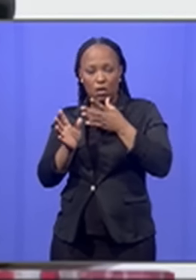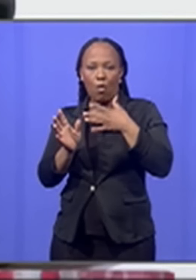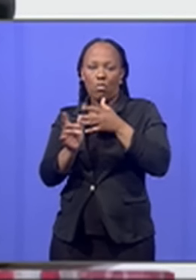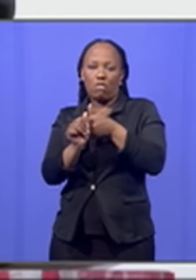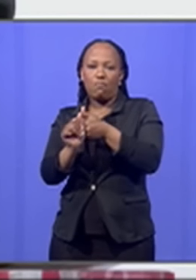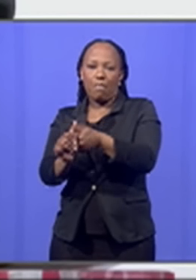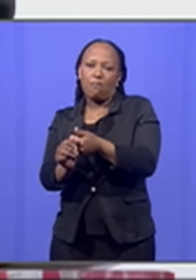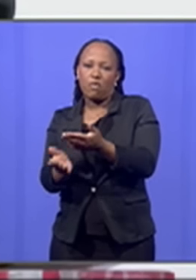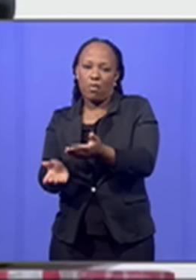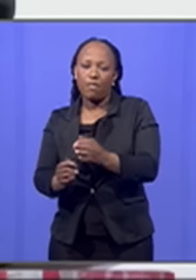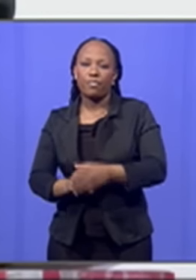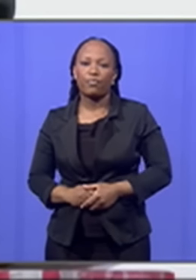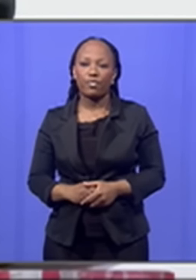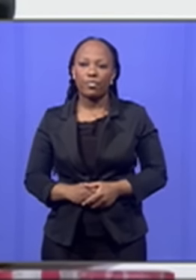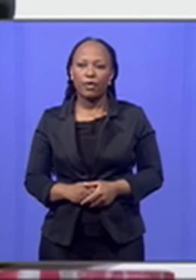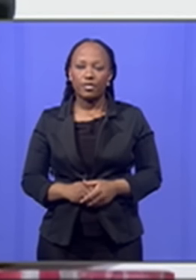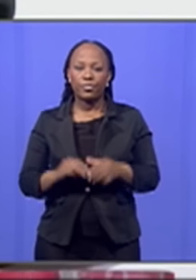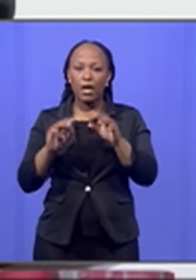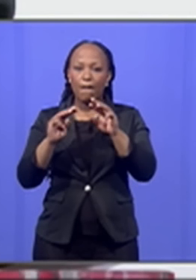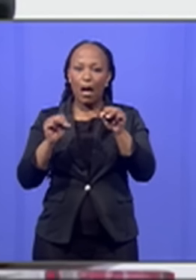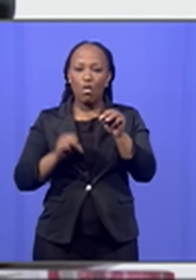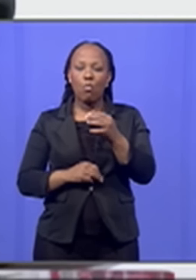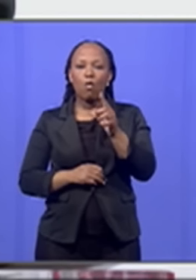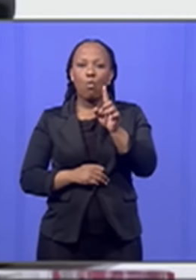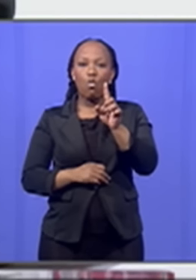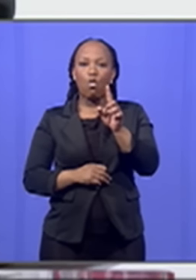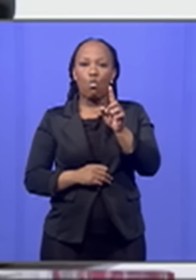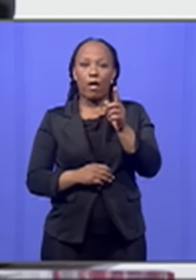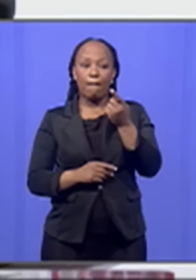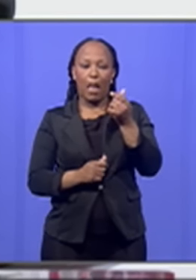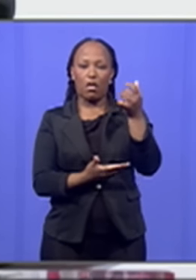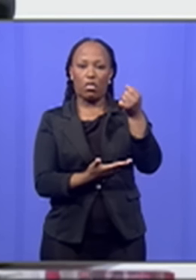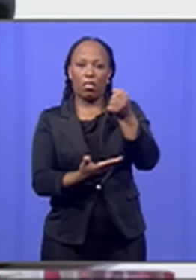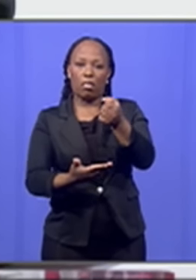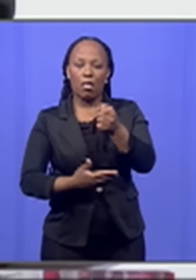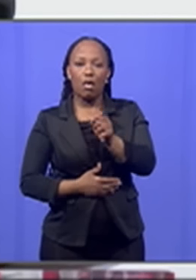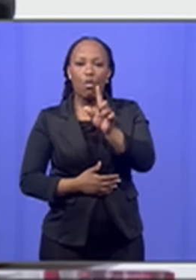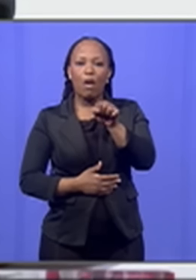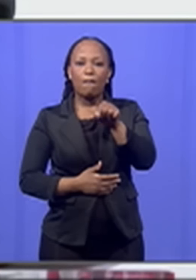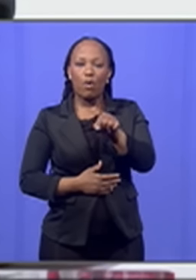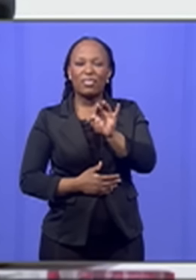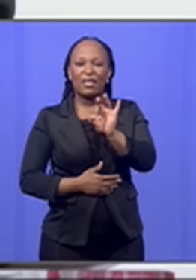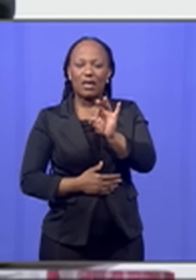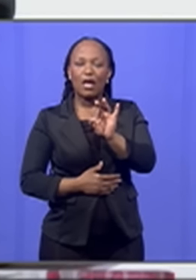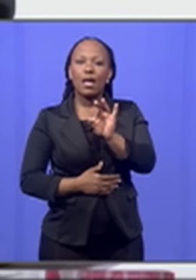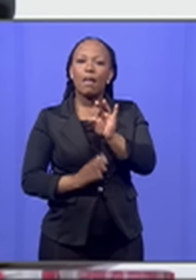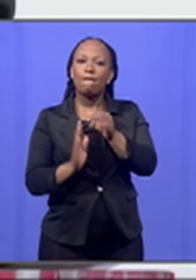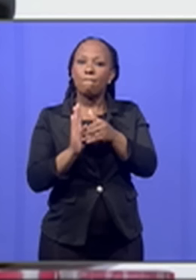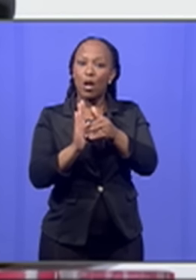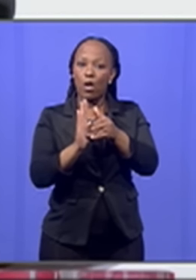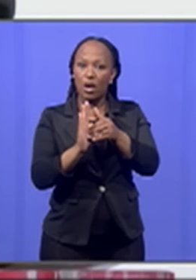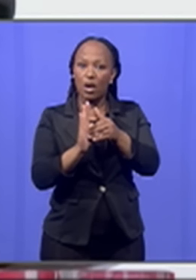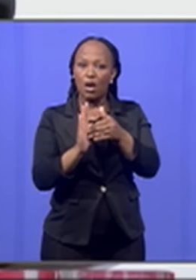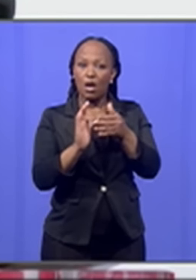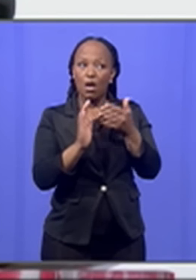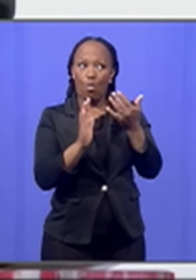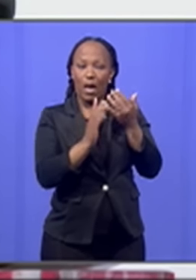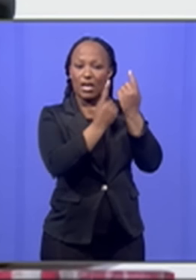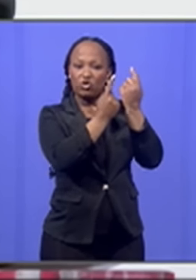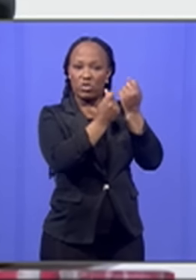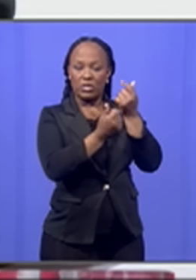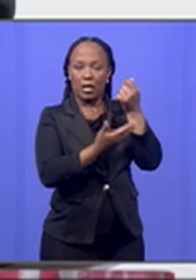As Mangaung, we are receiving 1.3 billion equitable share from the National Treasury, and the amount that